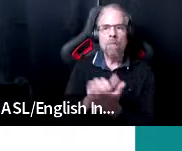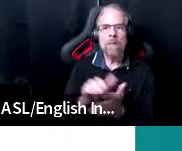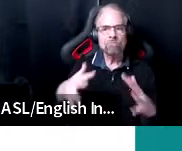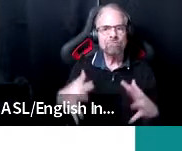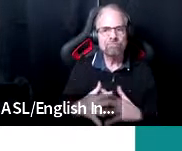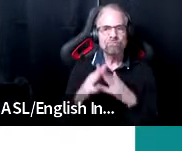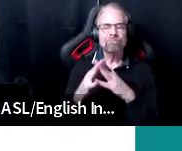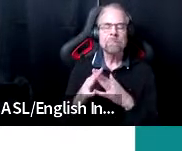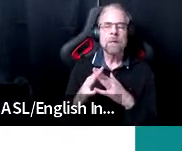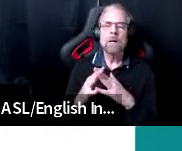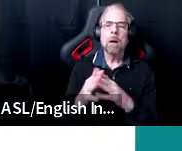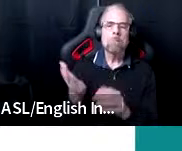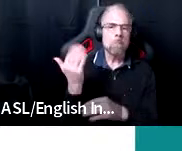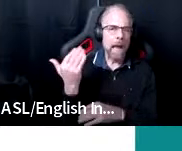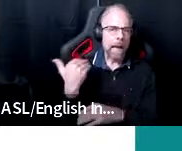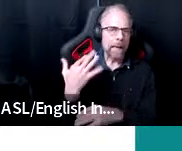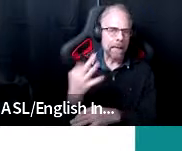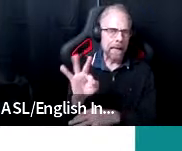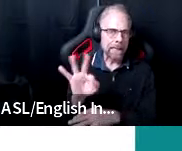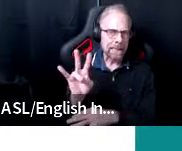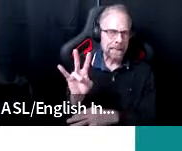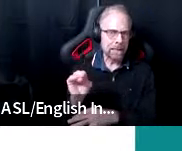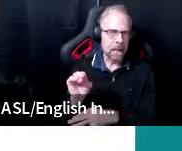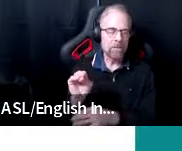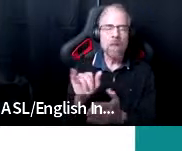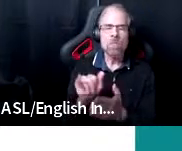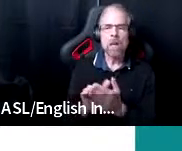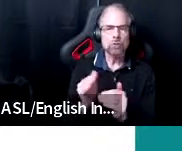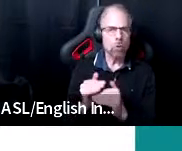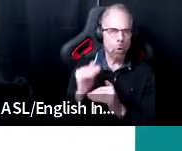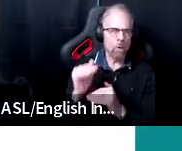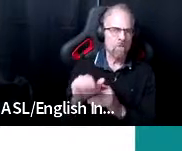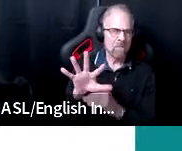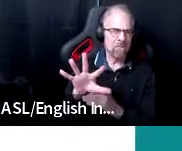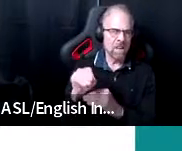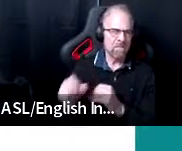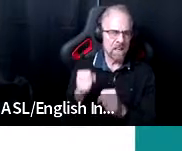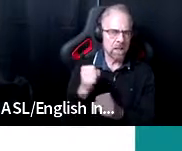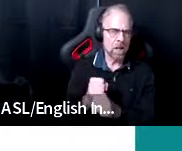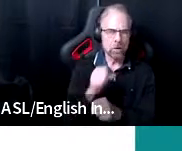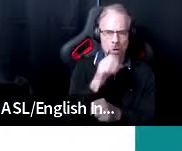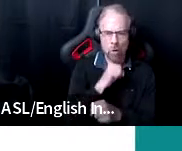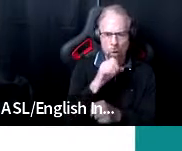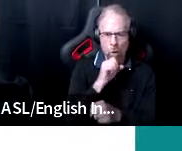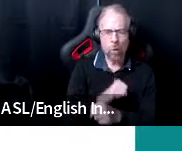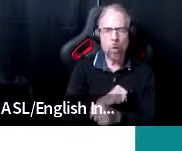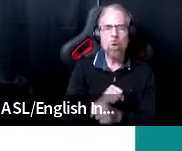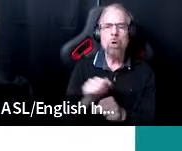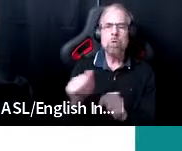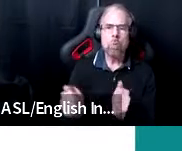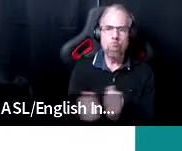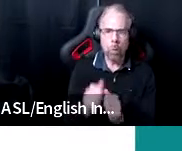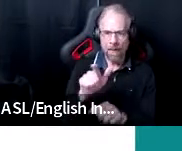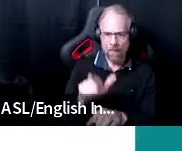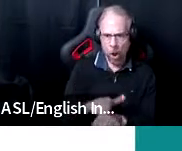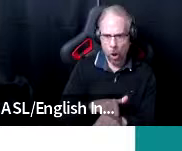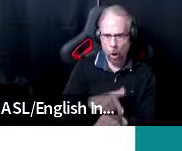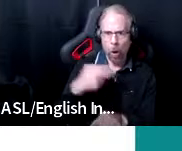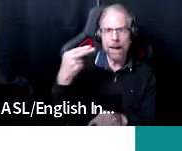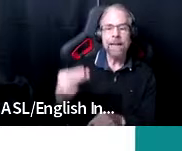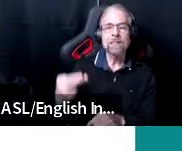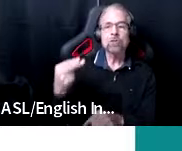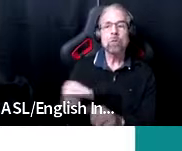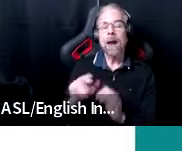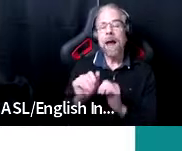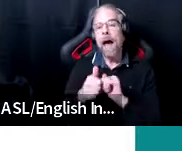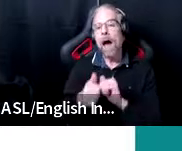existence in 1970. So it's over 50 years old with a long track record of how to go through and